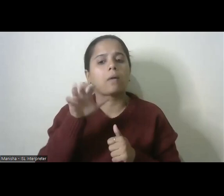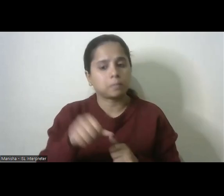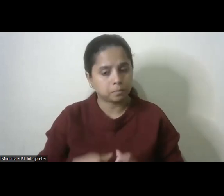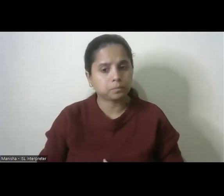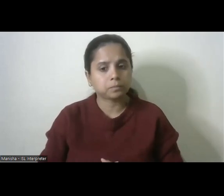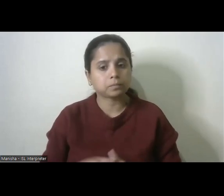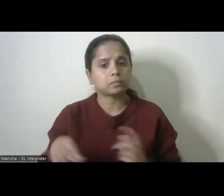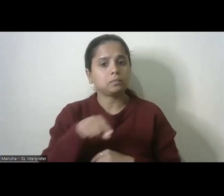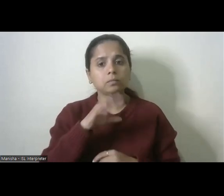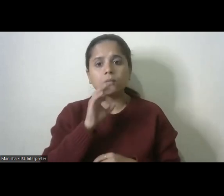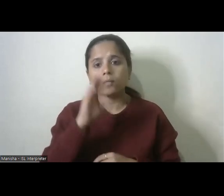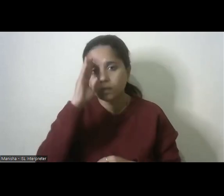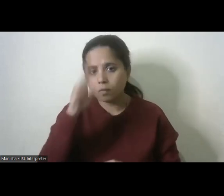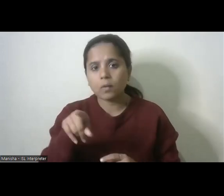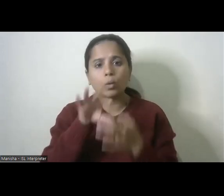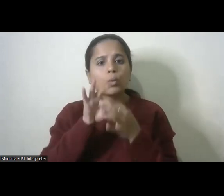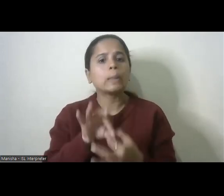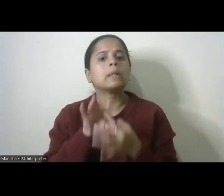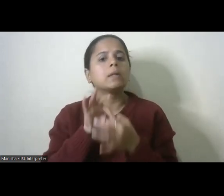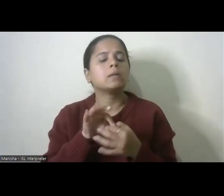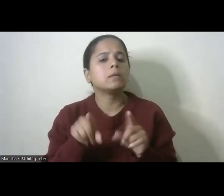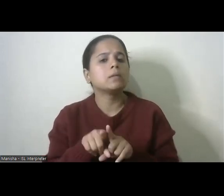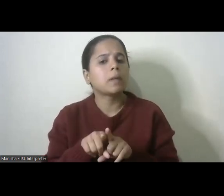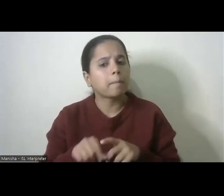is a dialectical relationship between